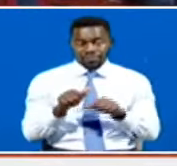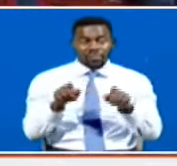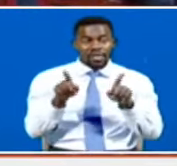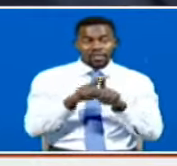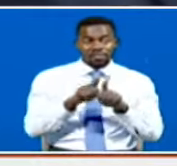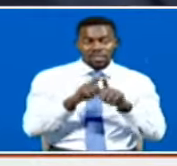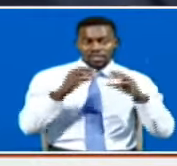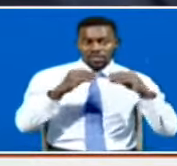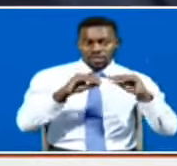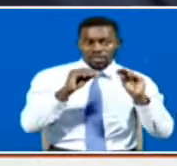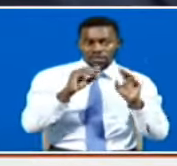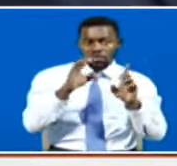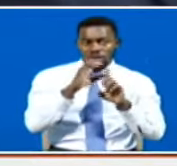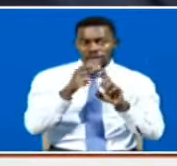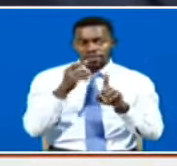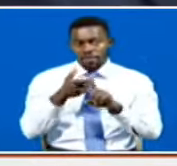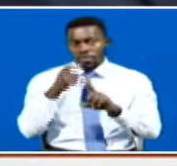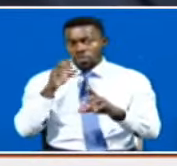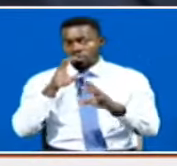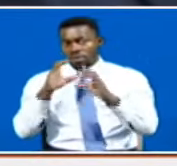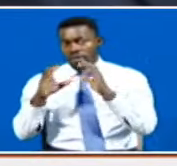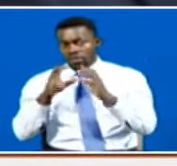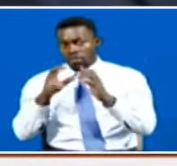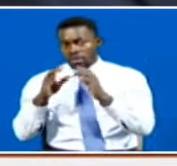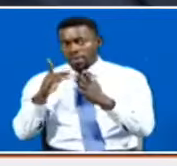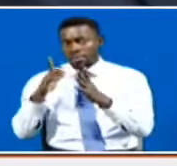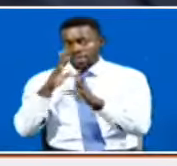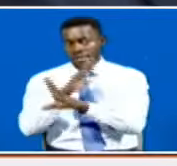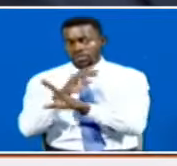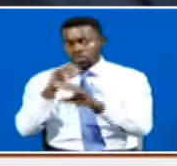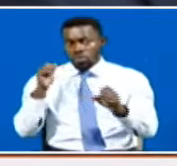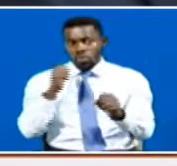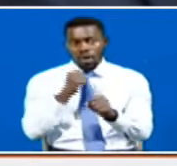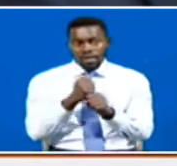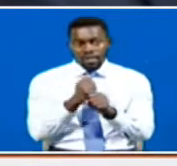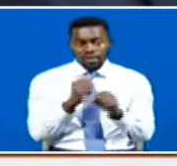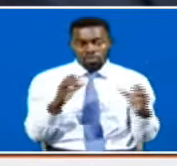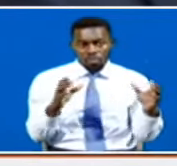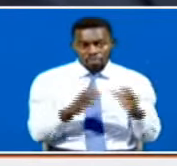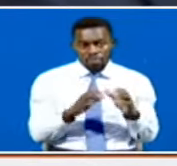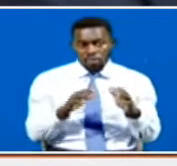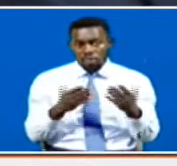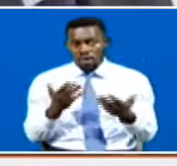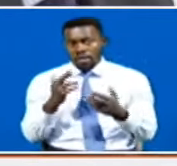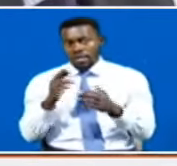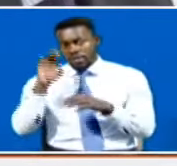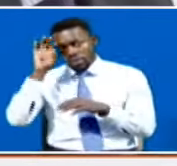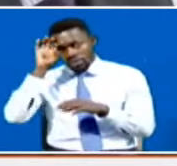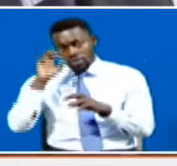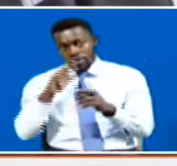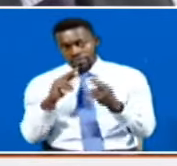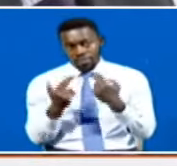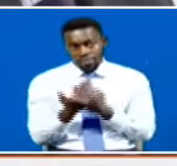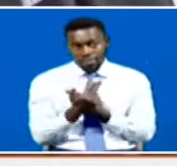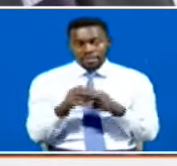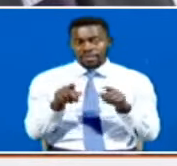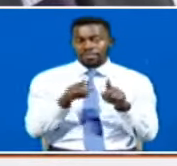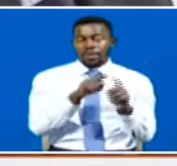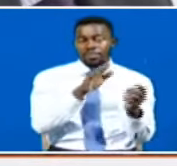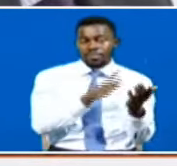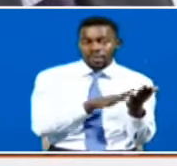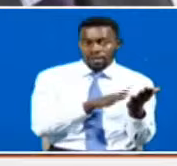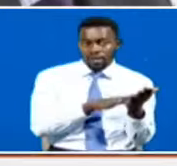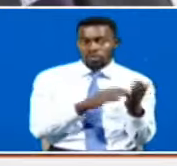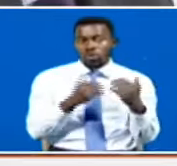lot from the recommendations by the Presidential Working Party on education reforms. Among the proposals were to have